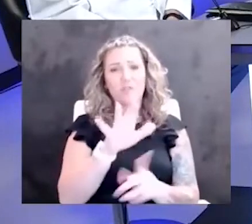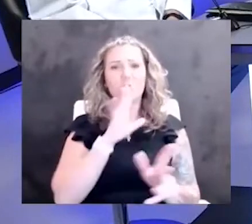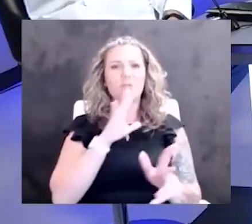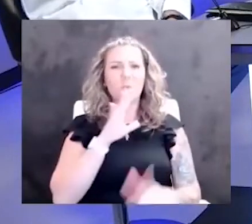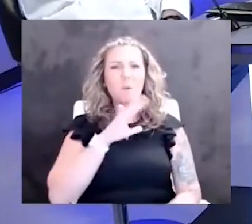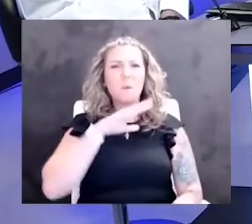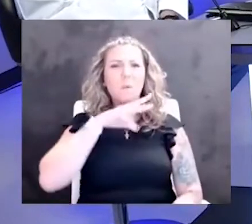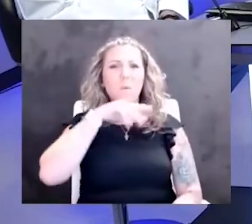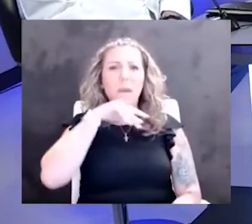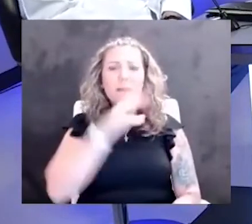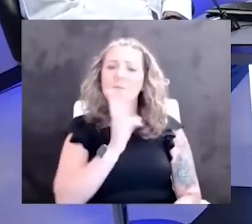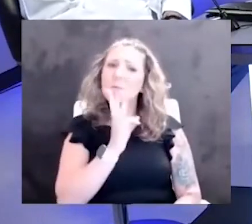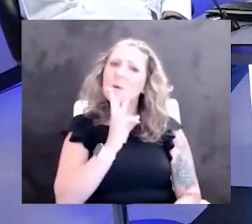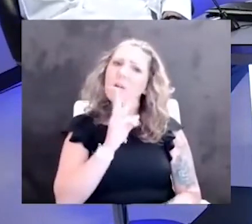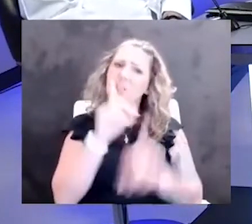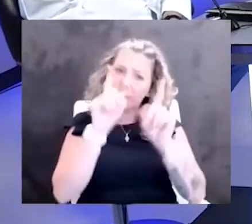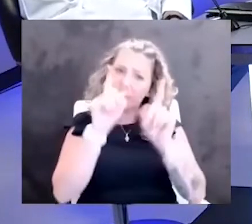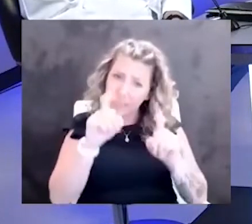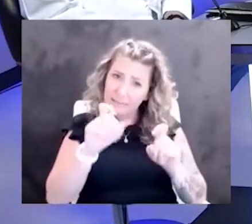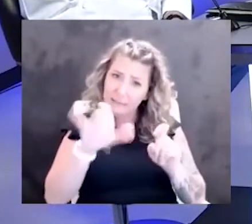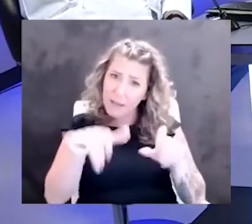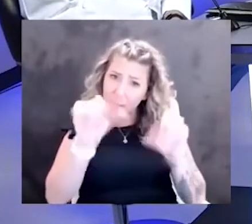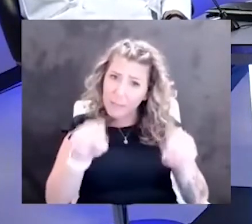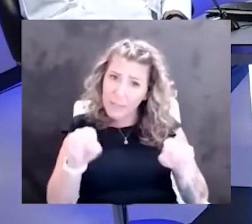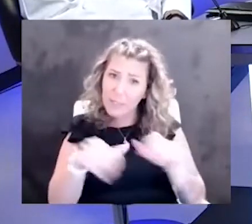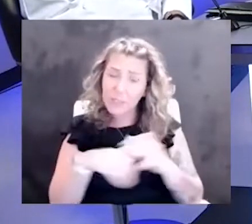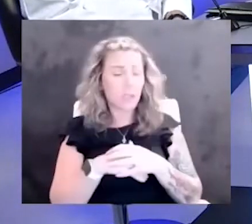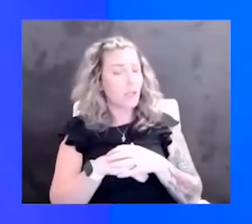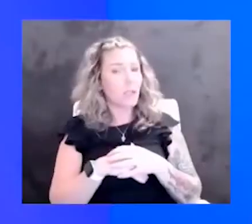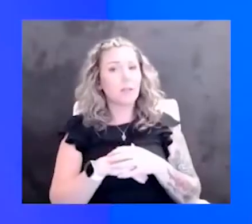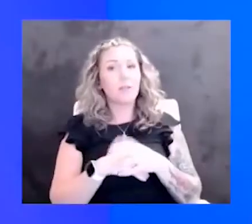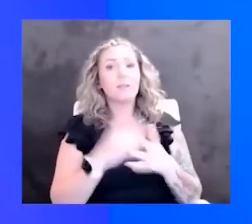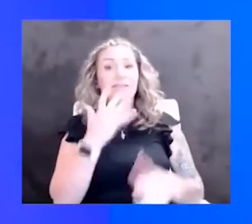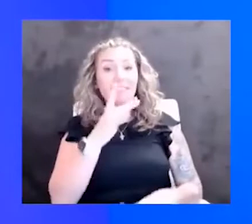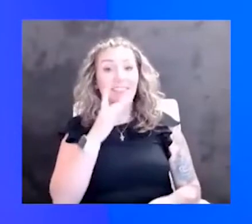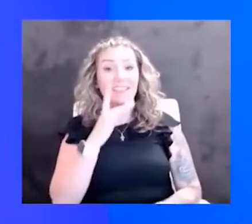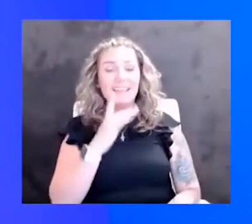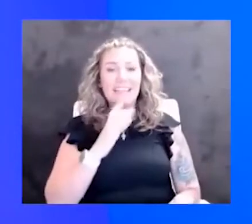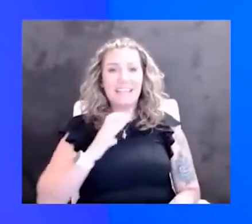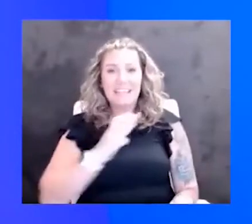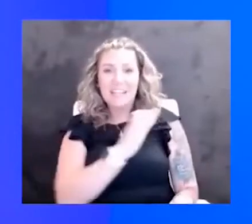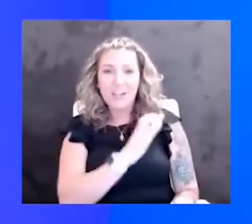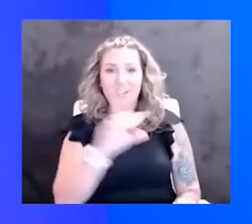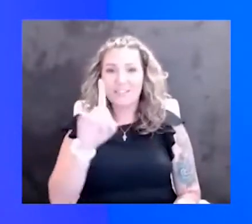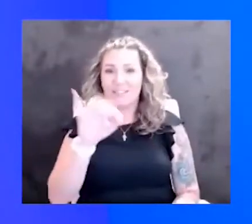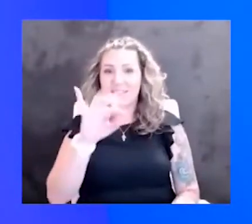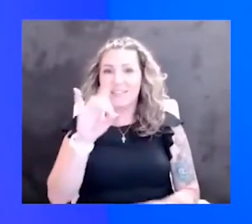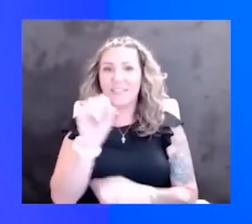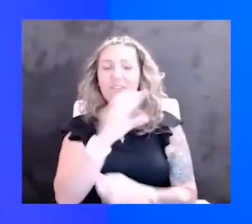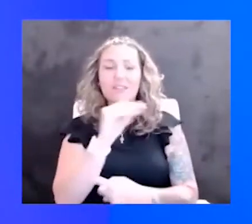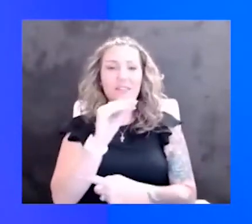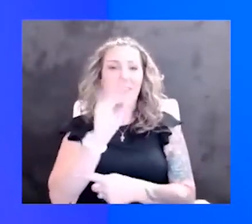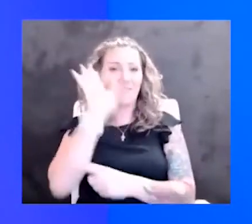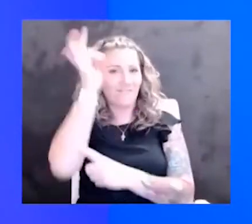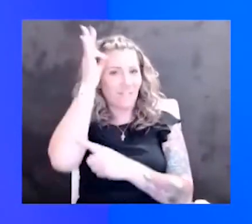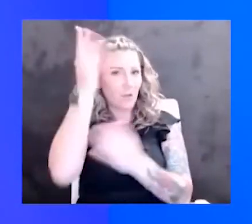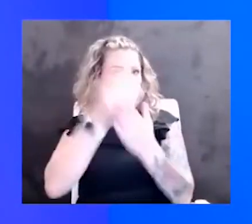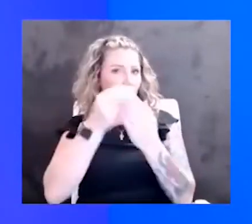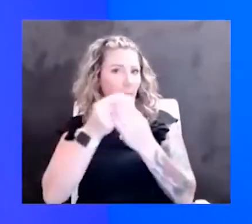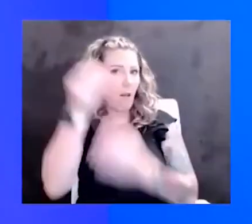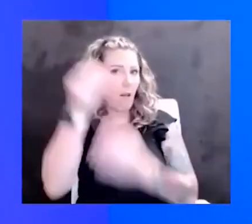talk a lot about. Right. Fortunately, as per Congresswoman Davids and the federal monies that have come to us for vaccinating and